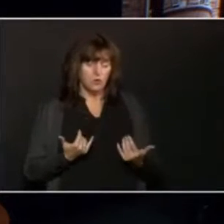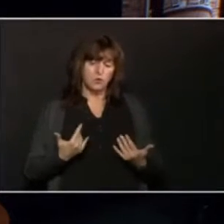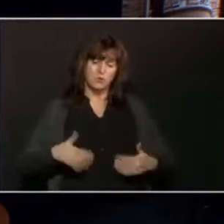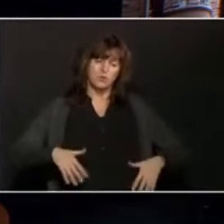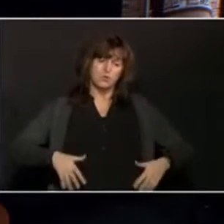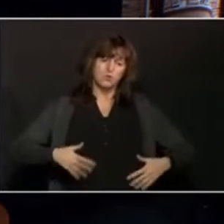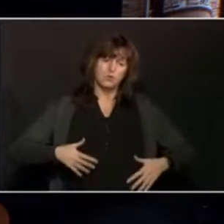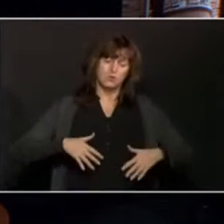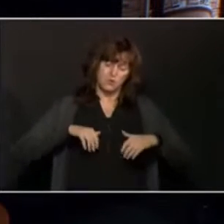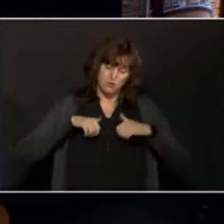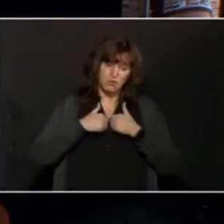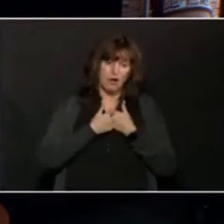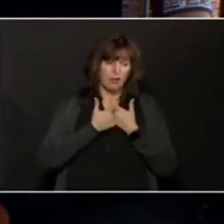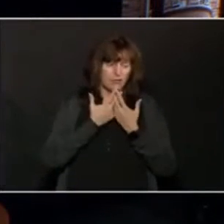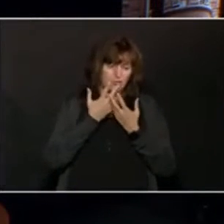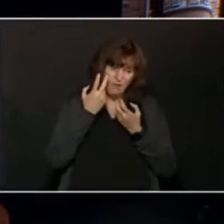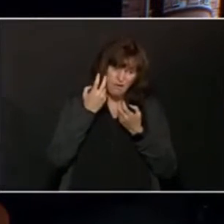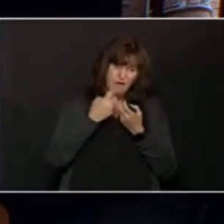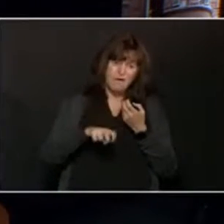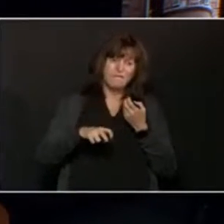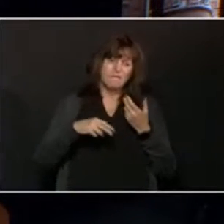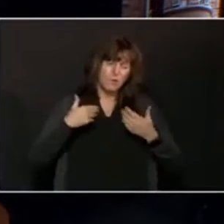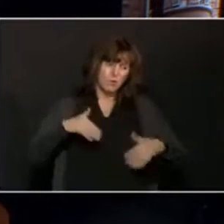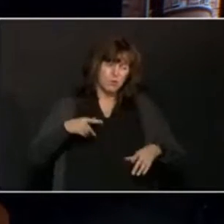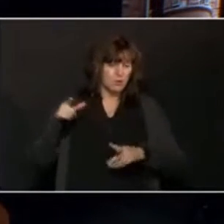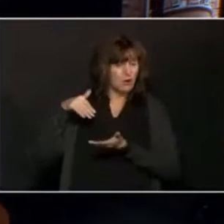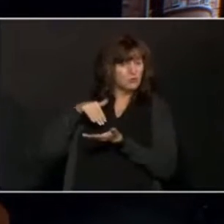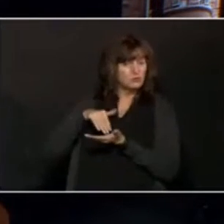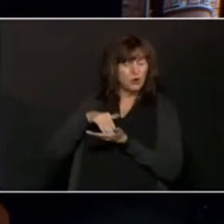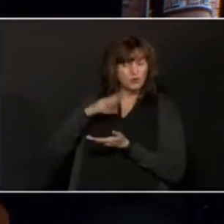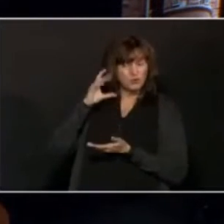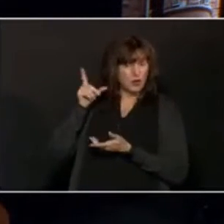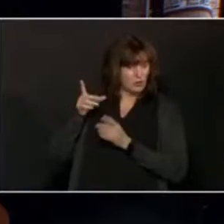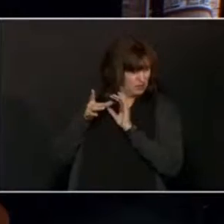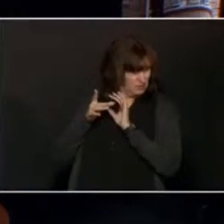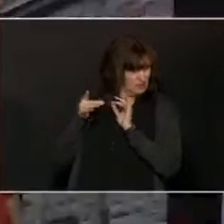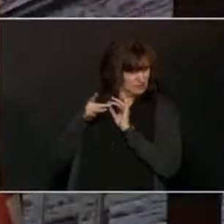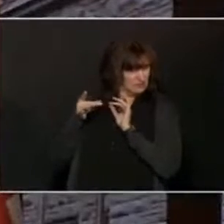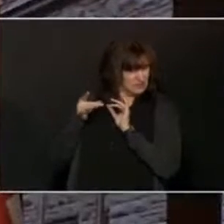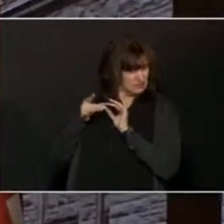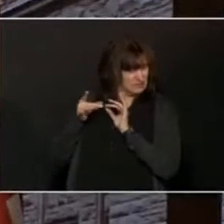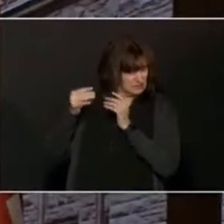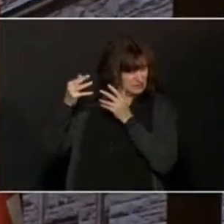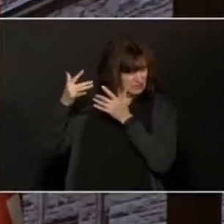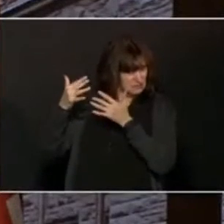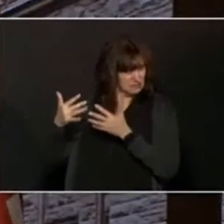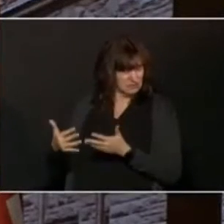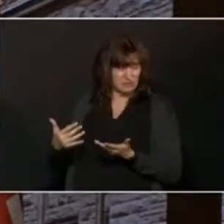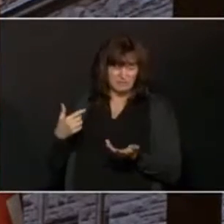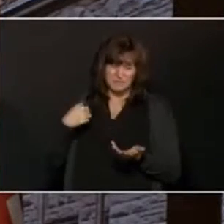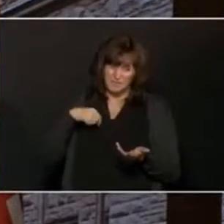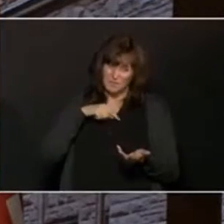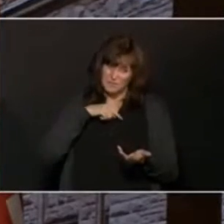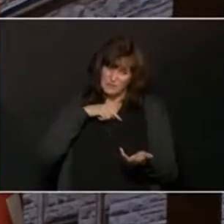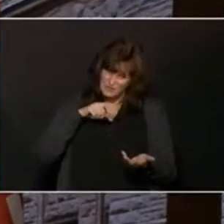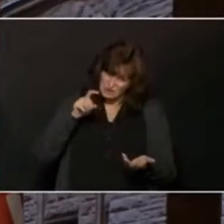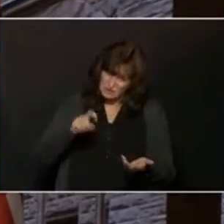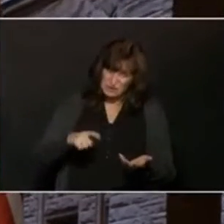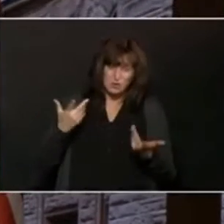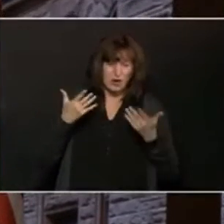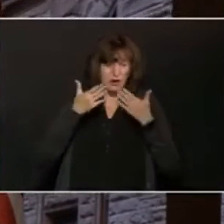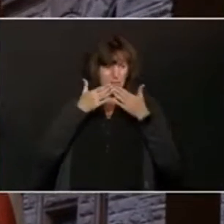as Dr. Brown has outlined. And we do need to have measures that will